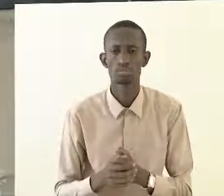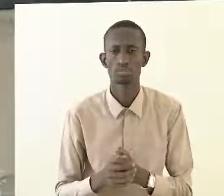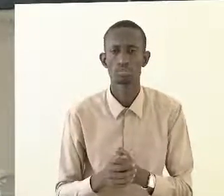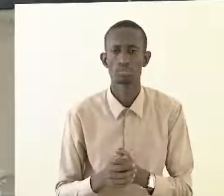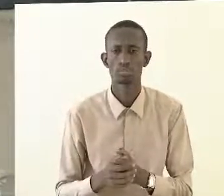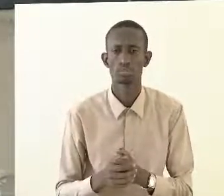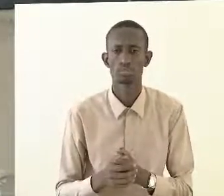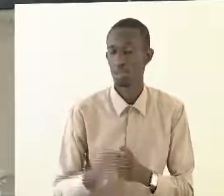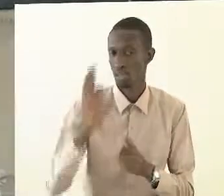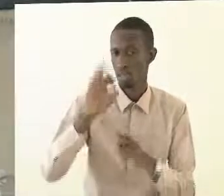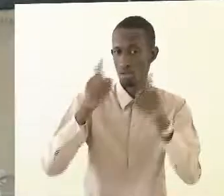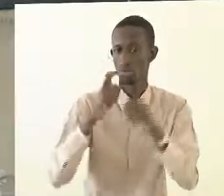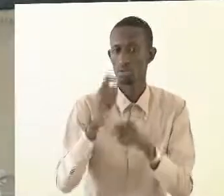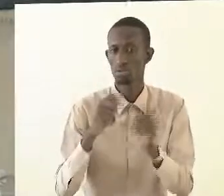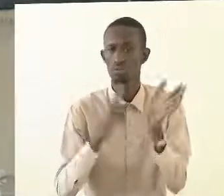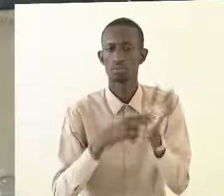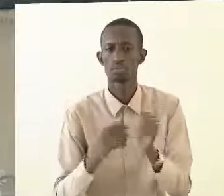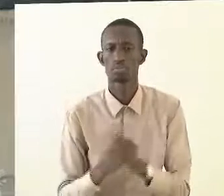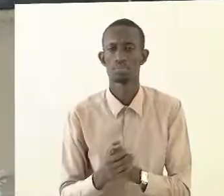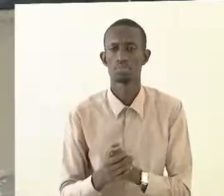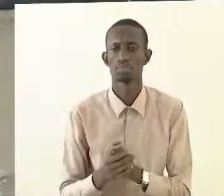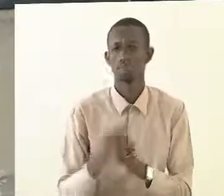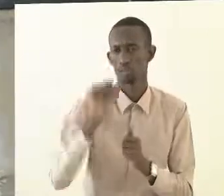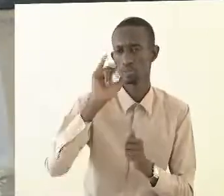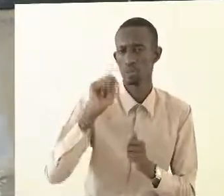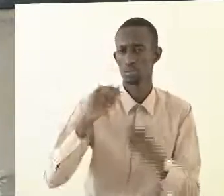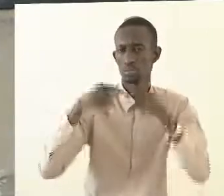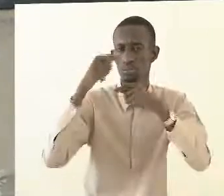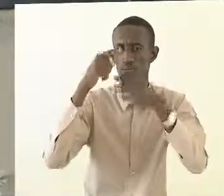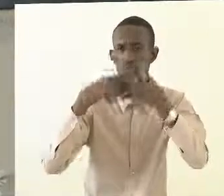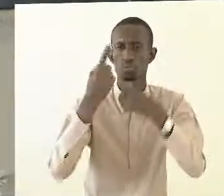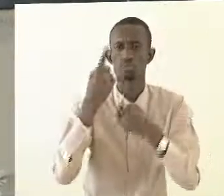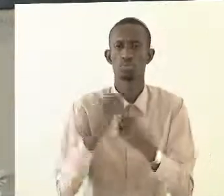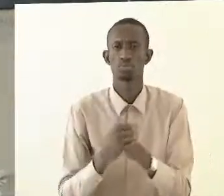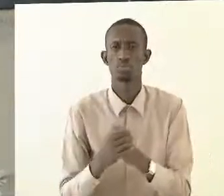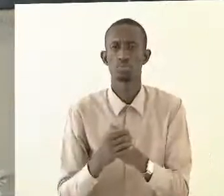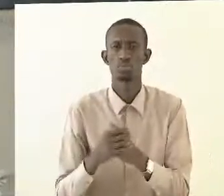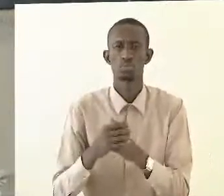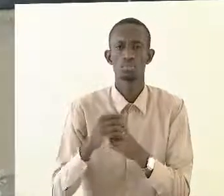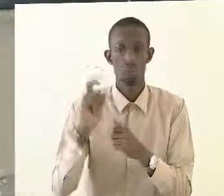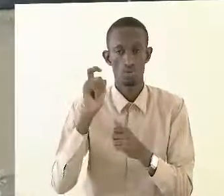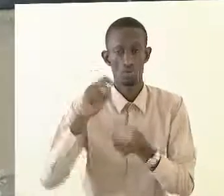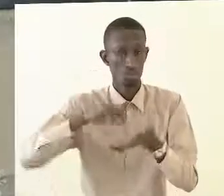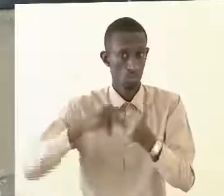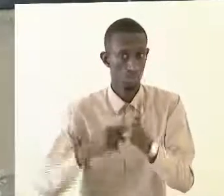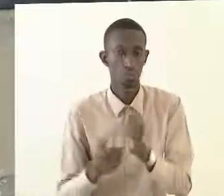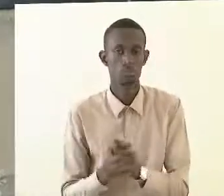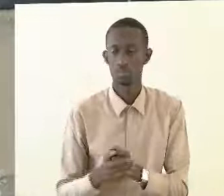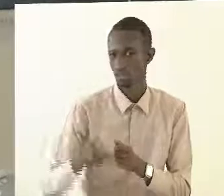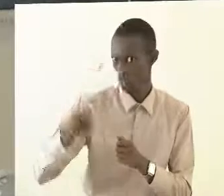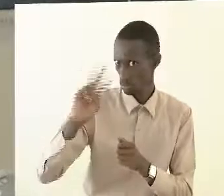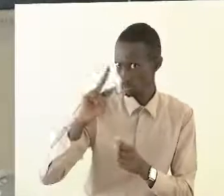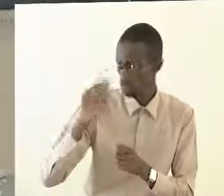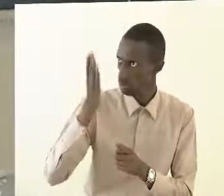is sine inverse of x. Means that the answer for that is